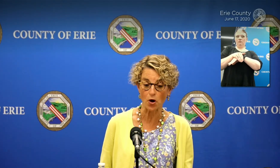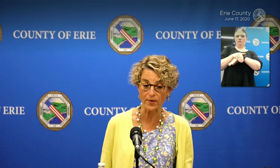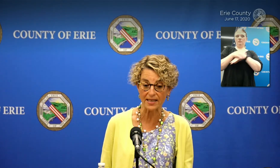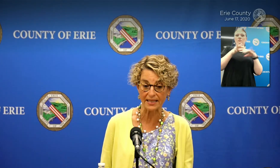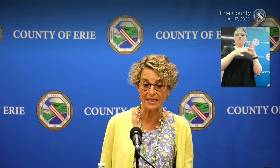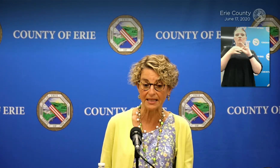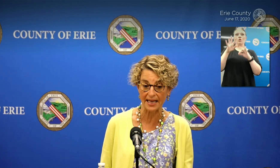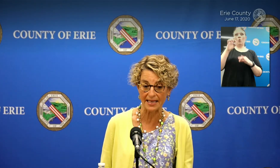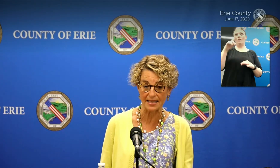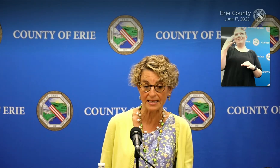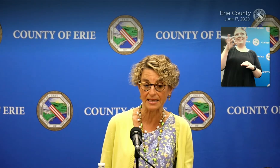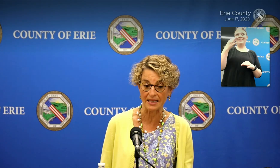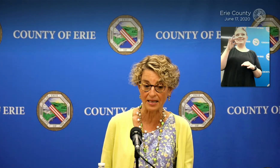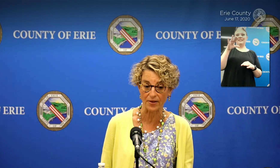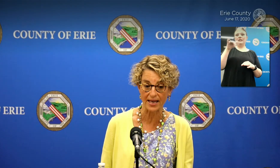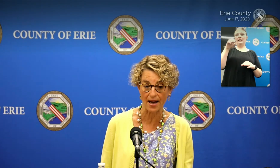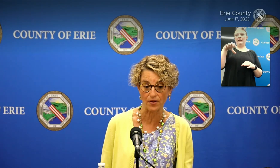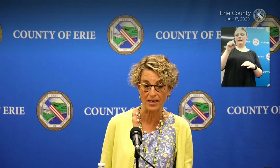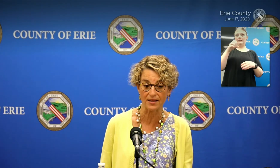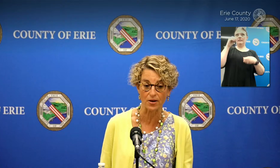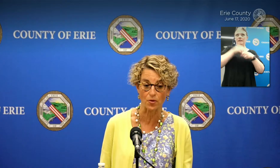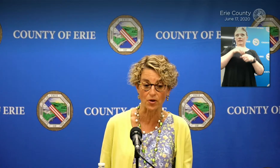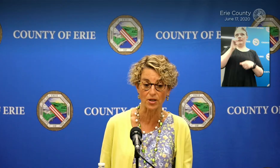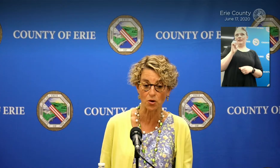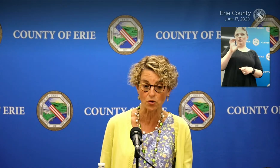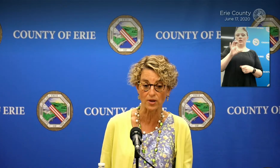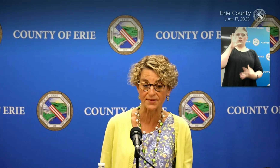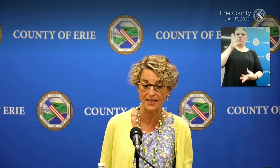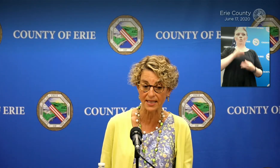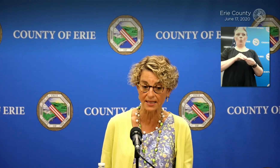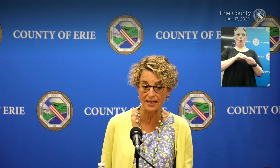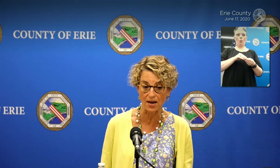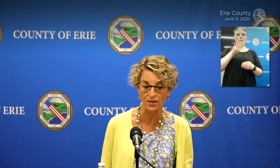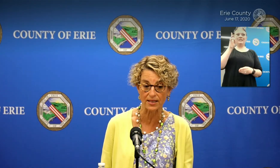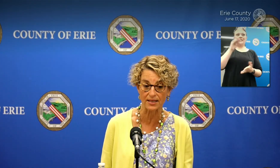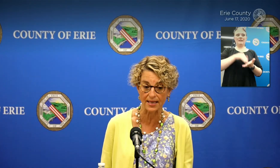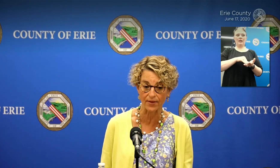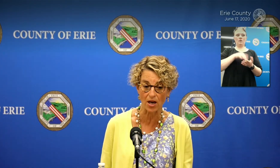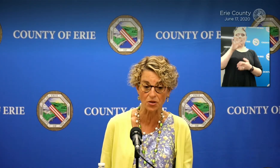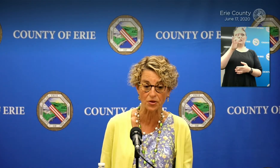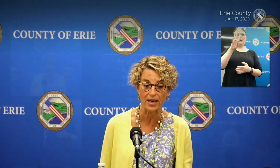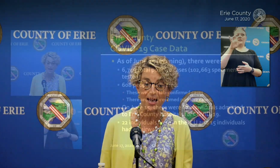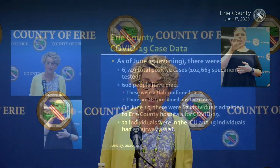terms of COVID-19 cases in Erie County, there were a total of